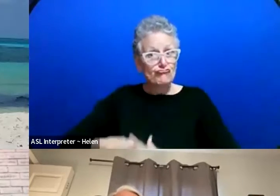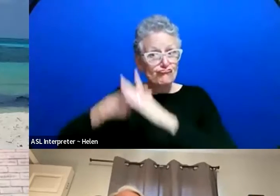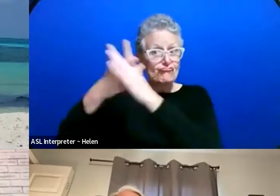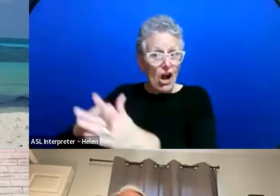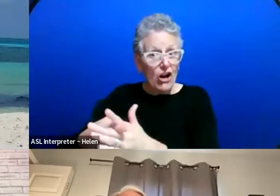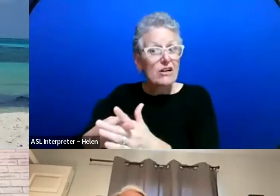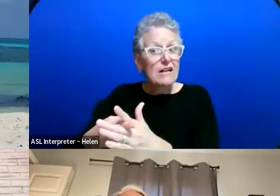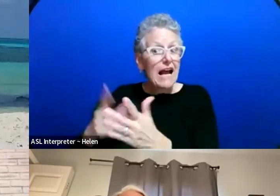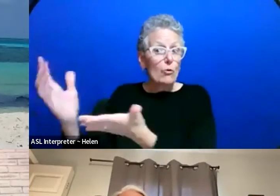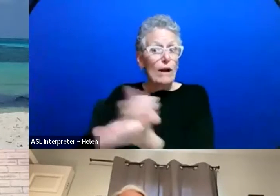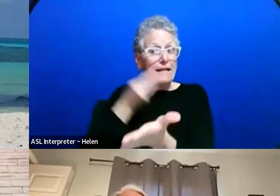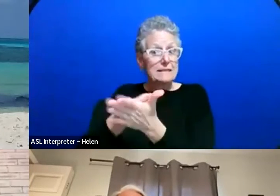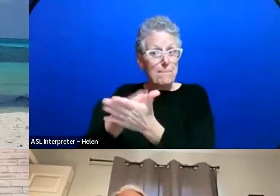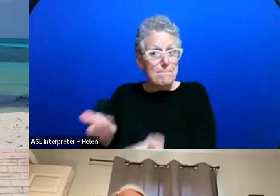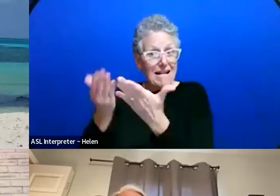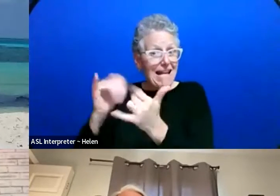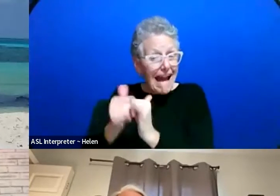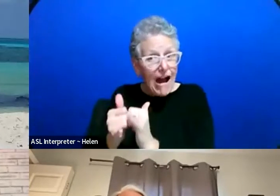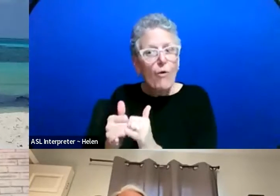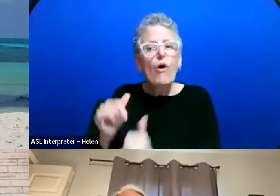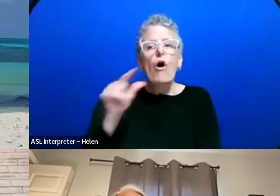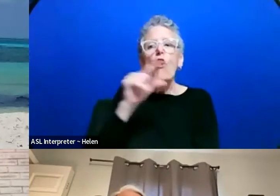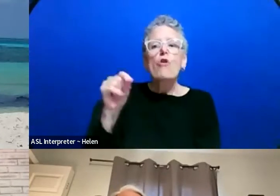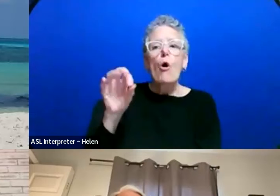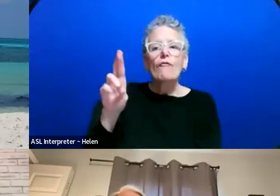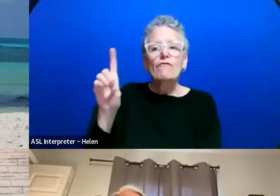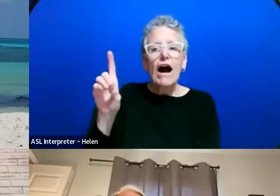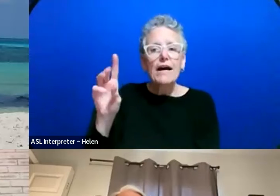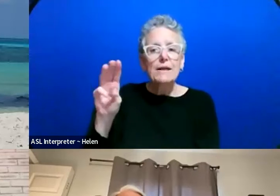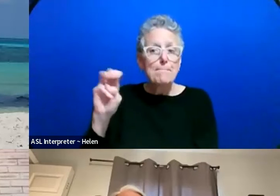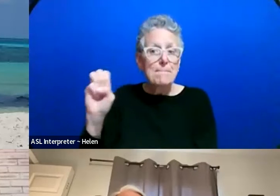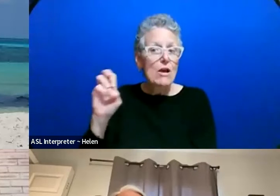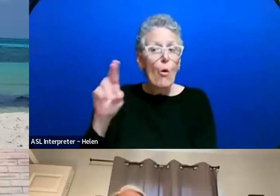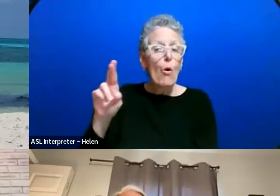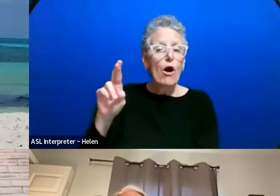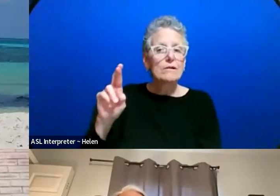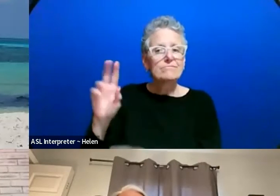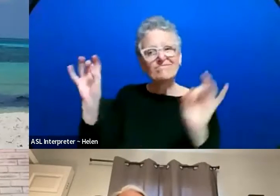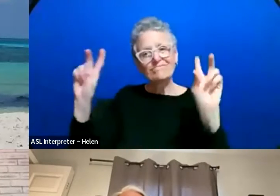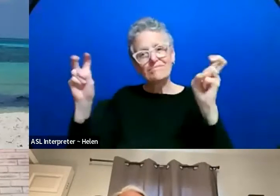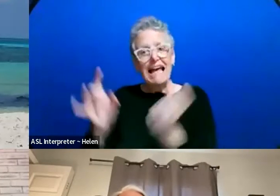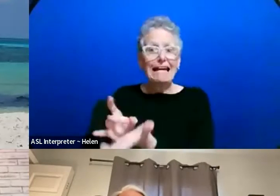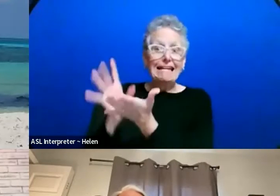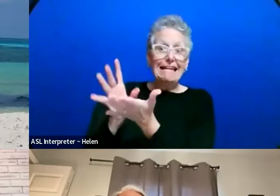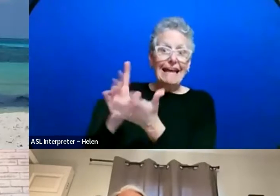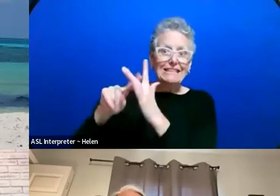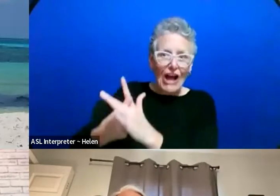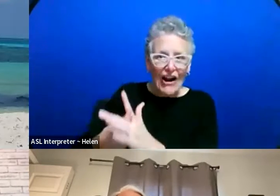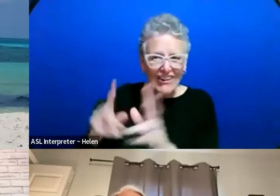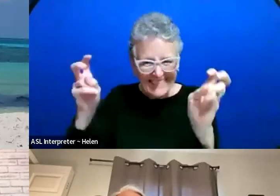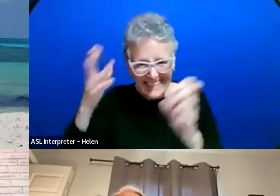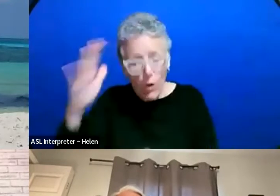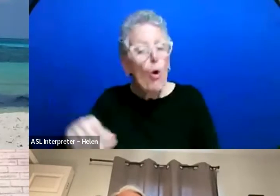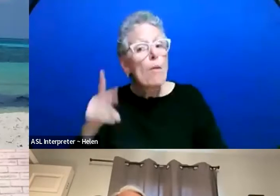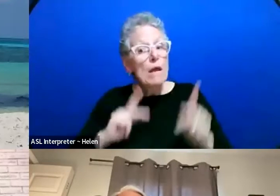GoFundMes to fund some adaptive equipment. And then people who play in, say, a power